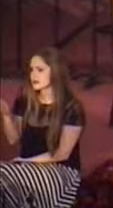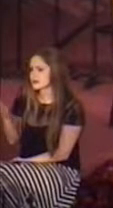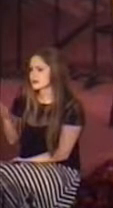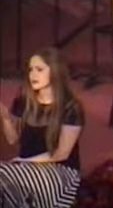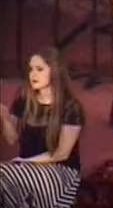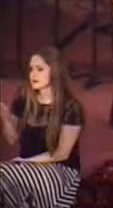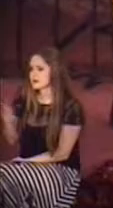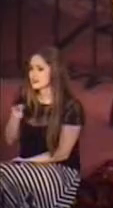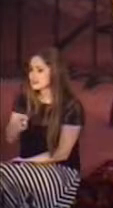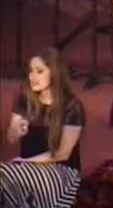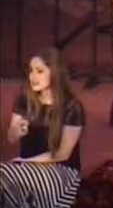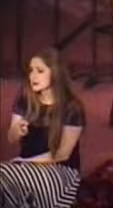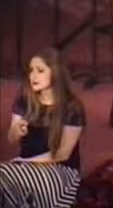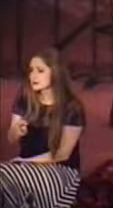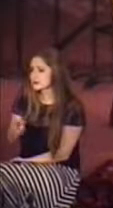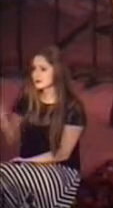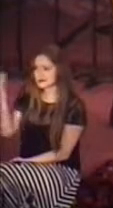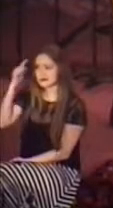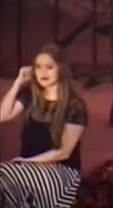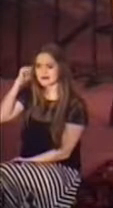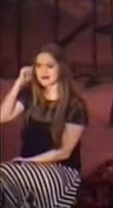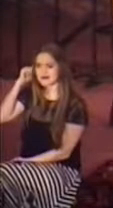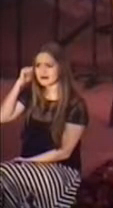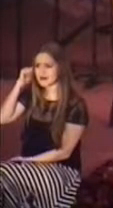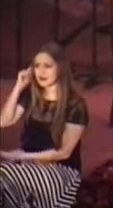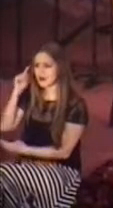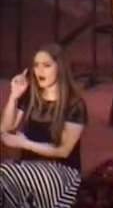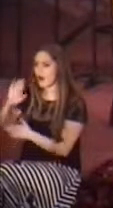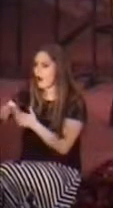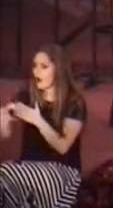So for Him, it's in the back of His mind His whole life.